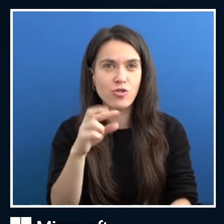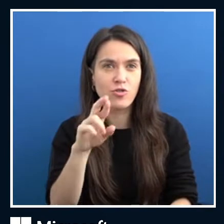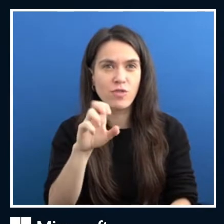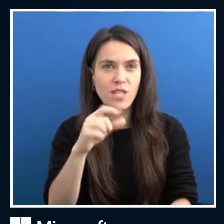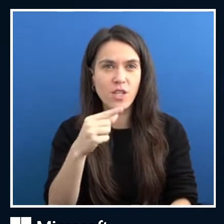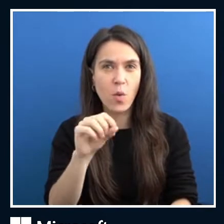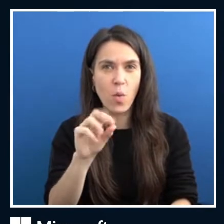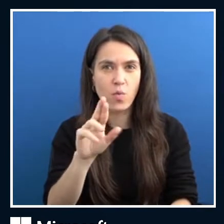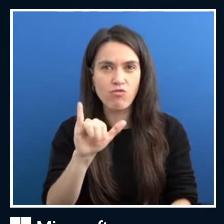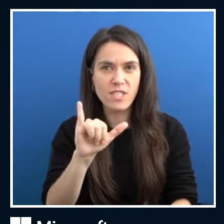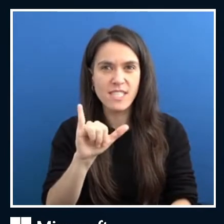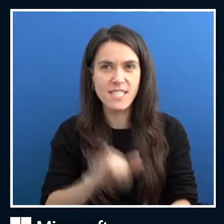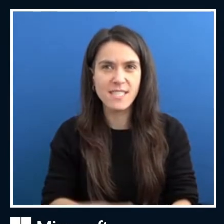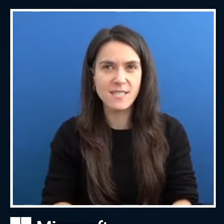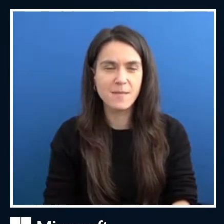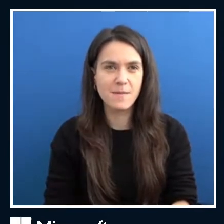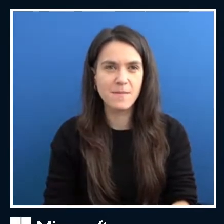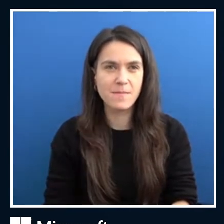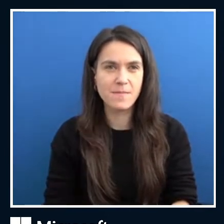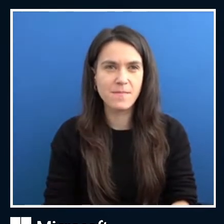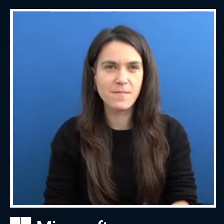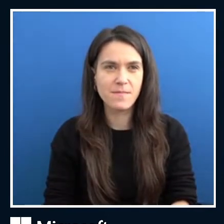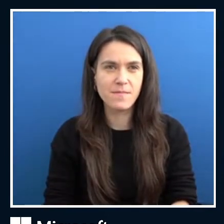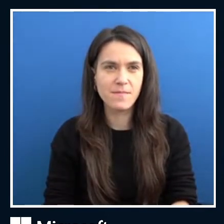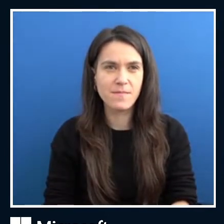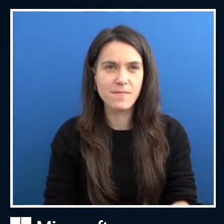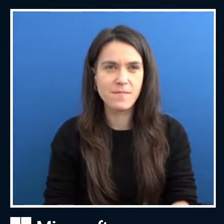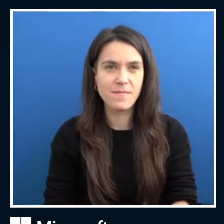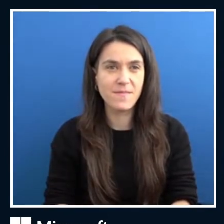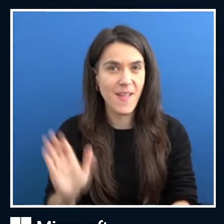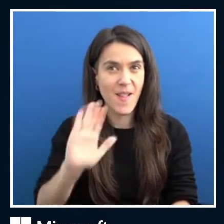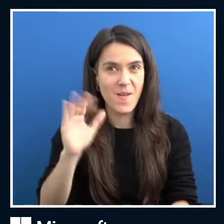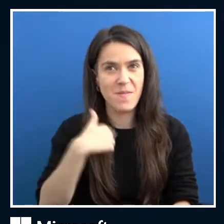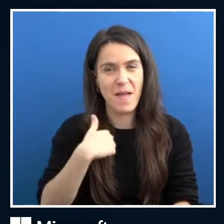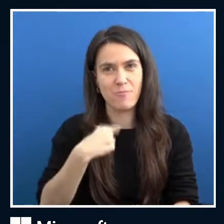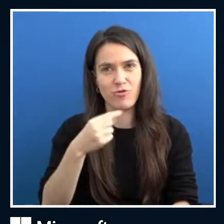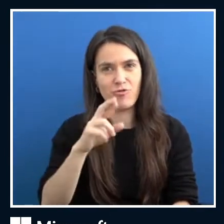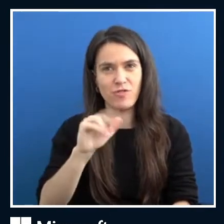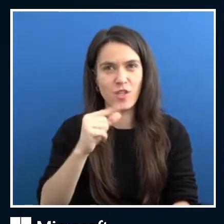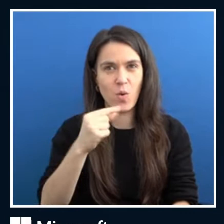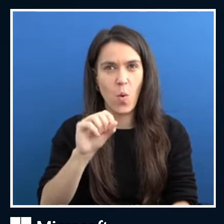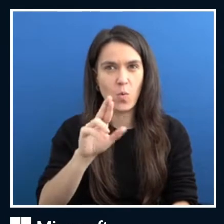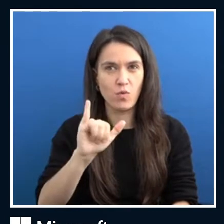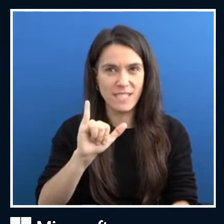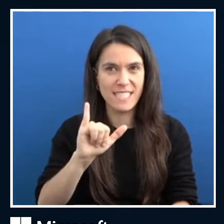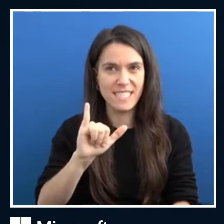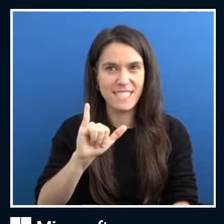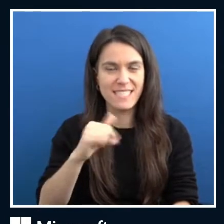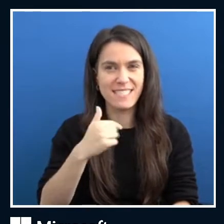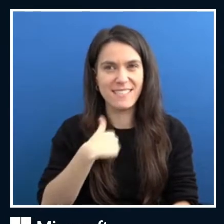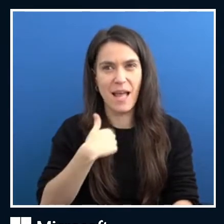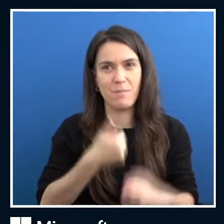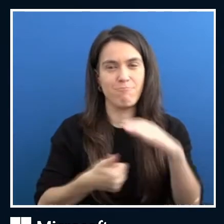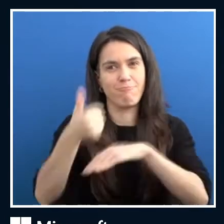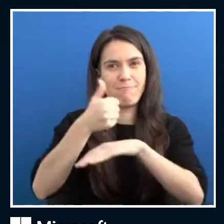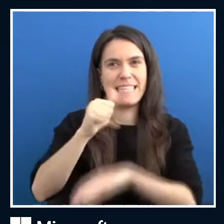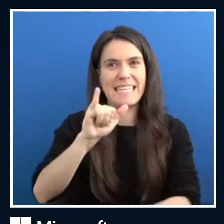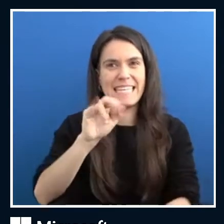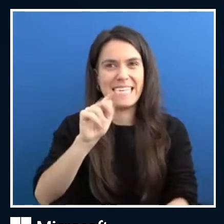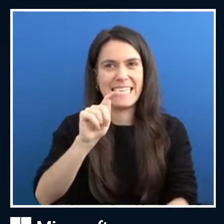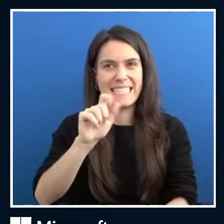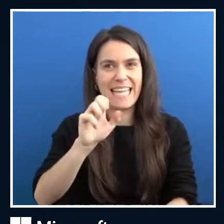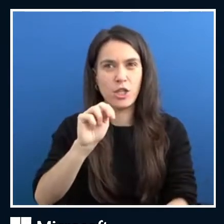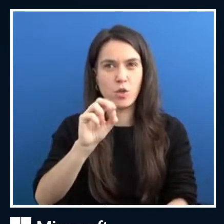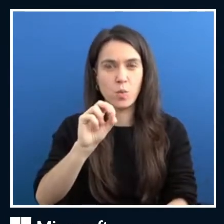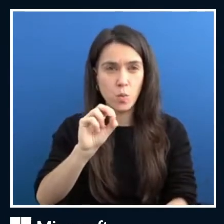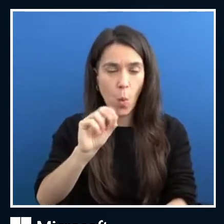Hi, I'm Grigory Sapunov. I'm CTO and co-founder of Intento. I'm also expert in AI, and I'm